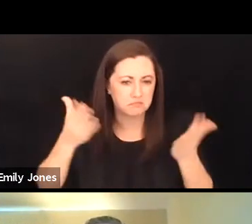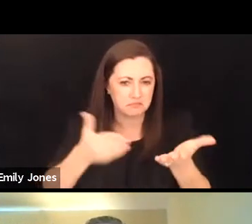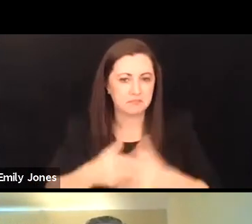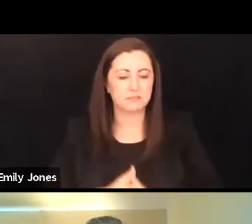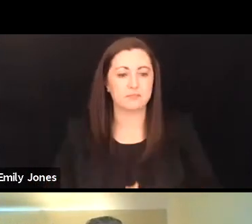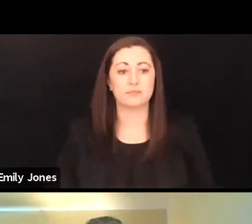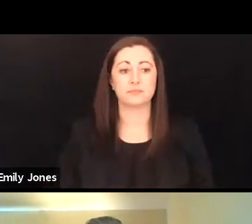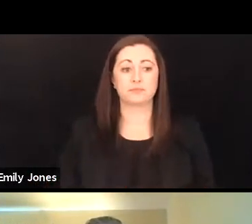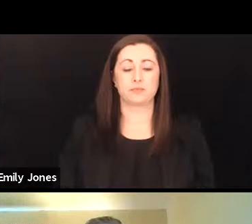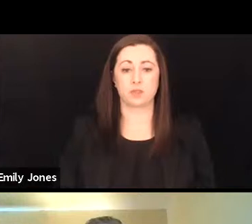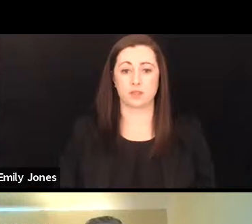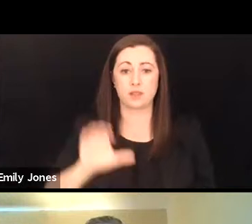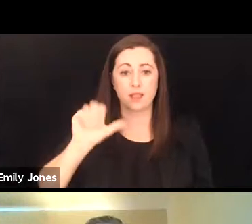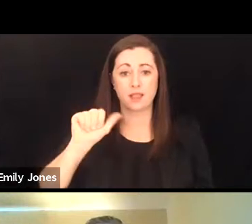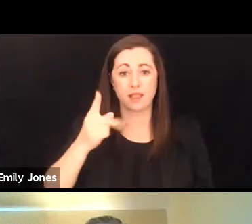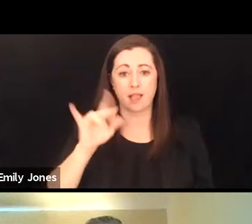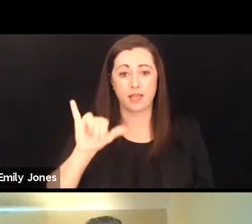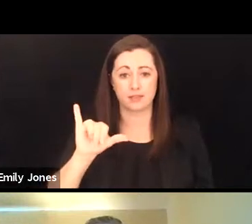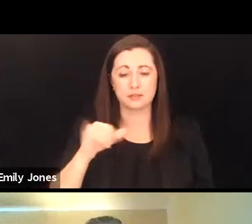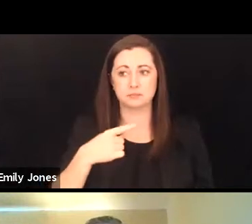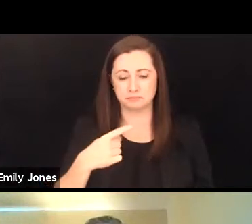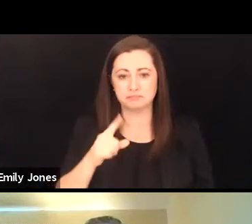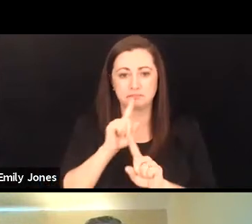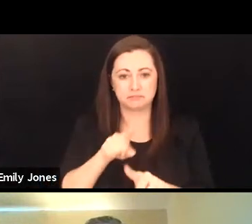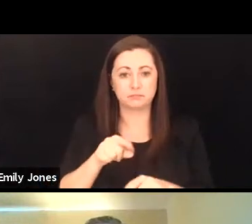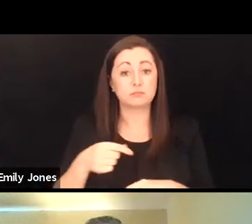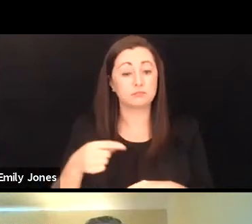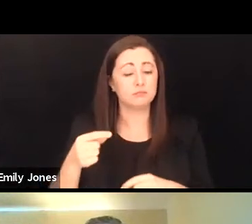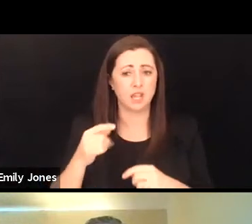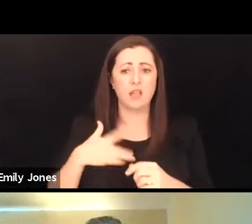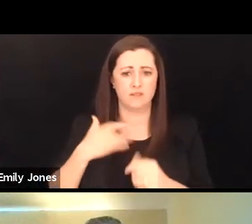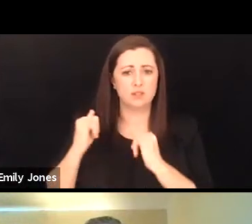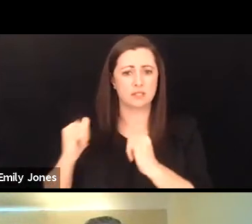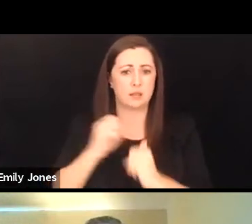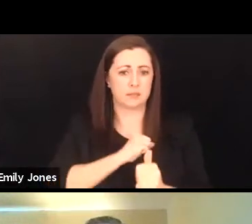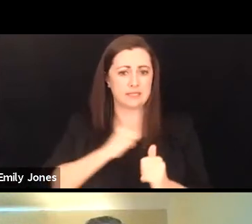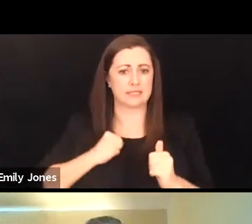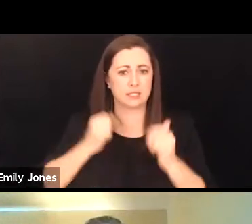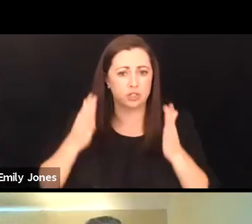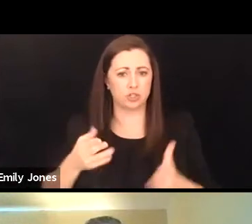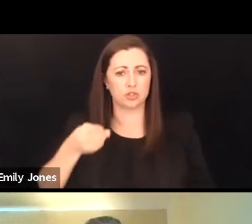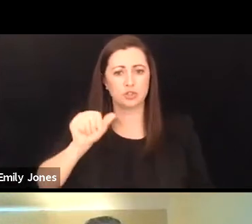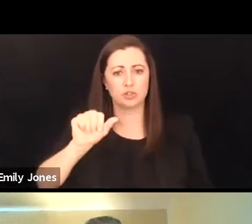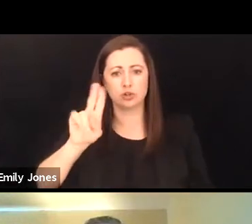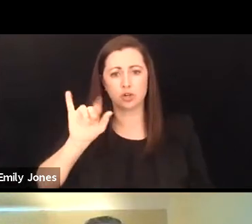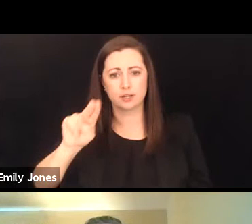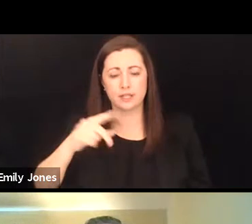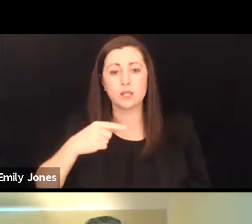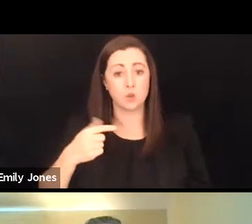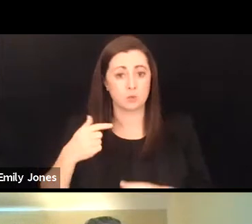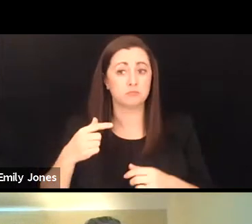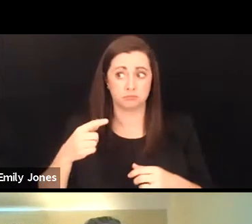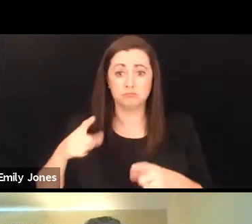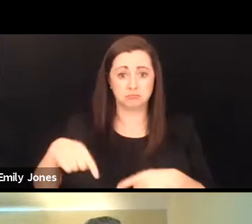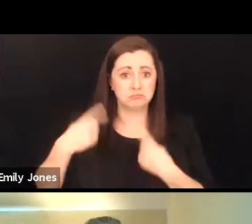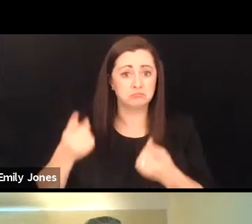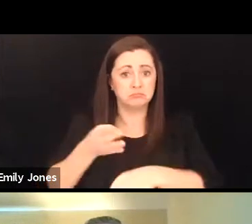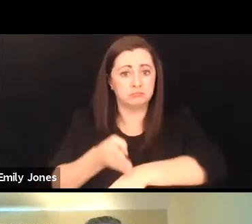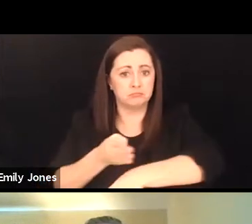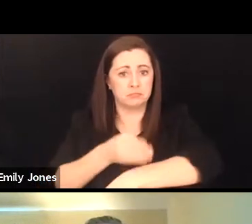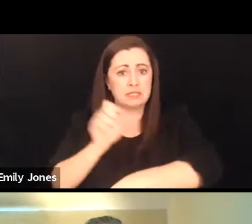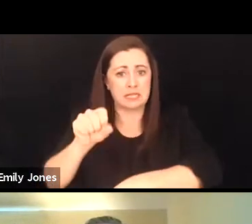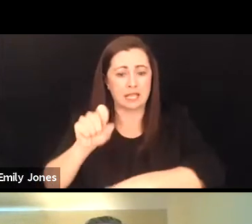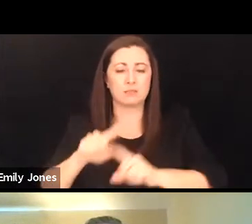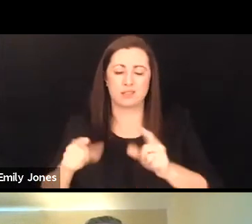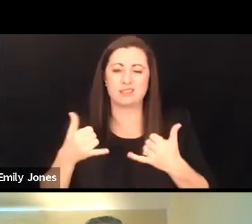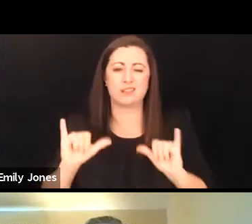like Senator Harkin said, you know, we have made some improvements, made some strides, but I do feel overall we do have a long way to